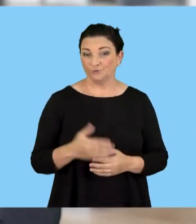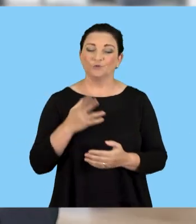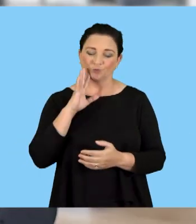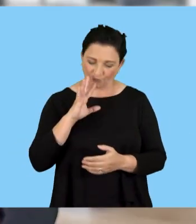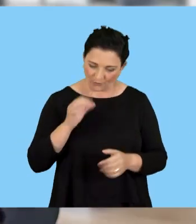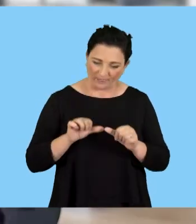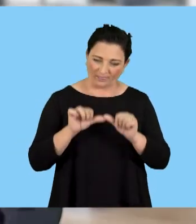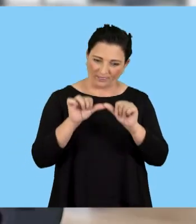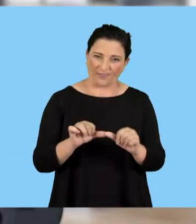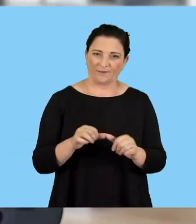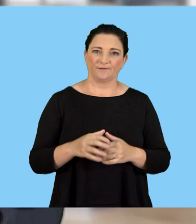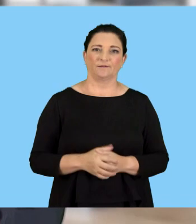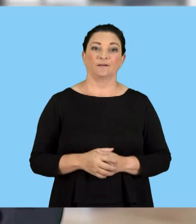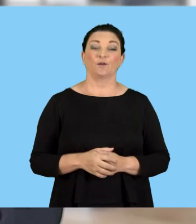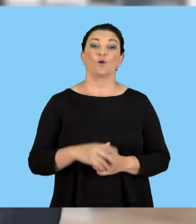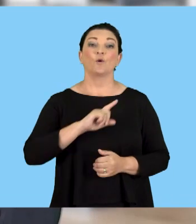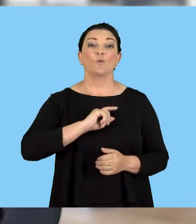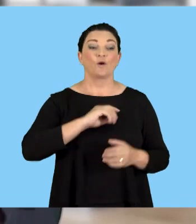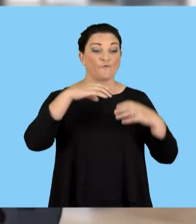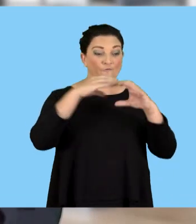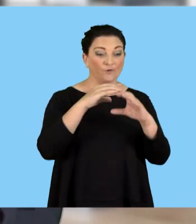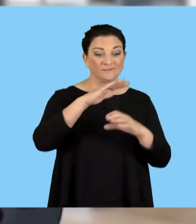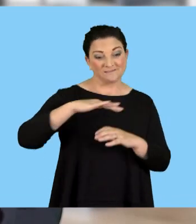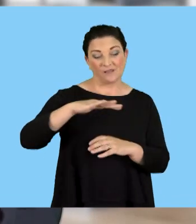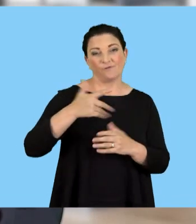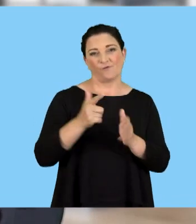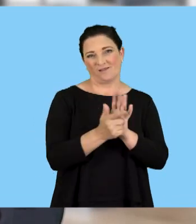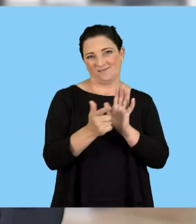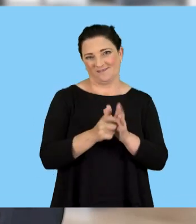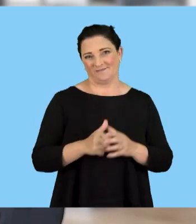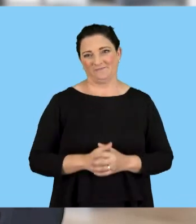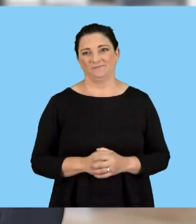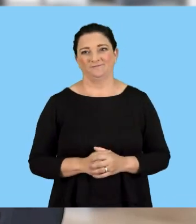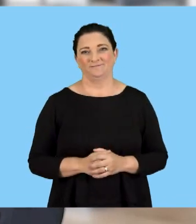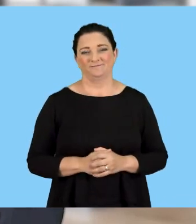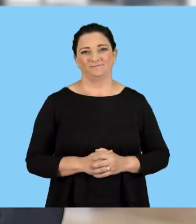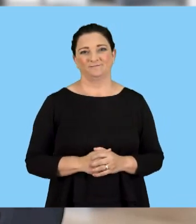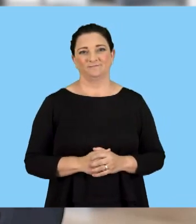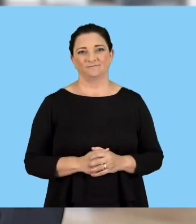break and we will continue with the focus area of our lesson.